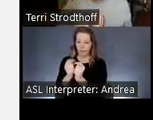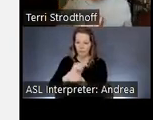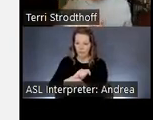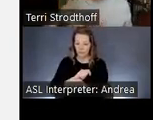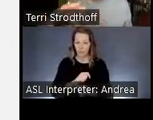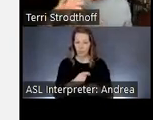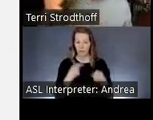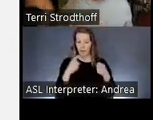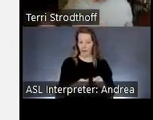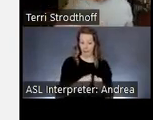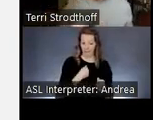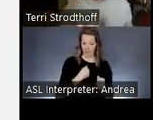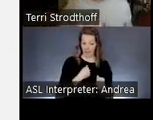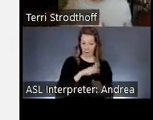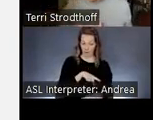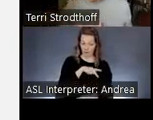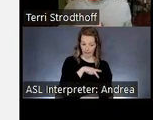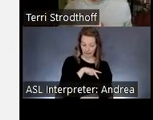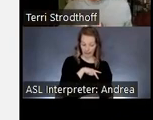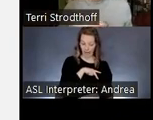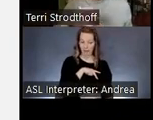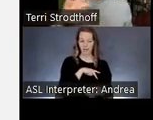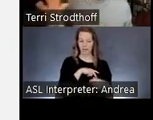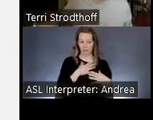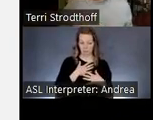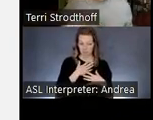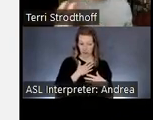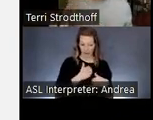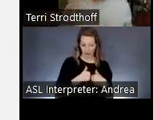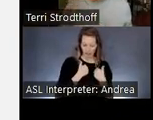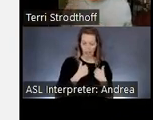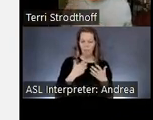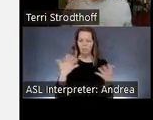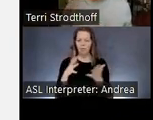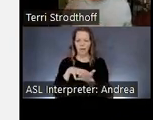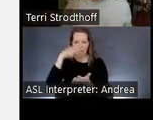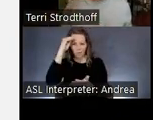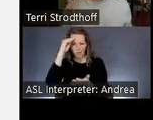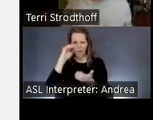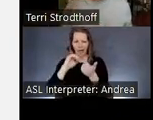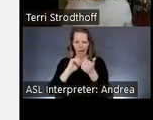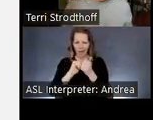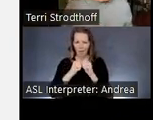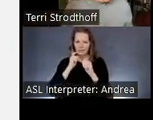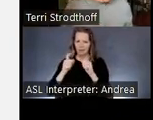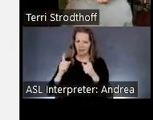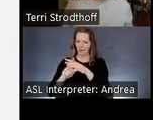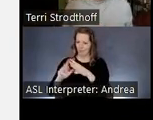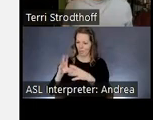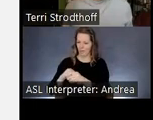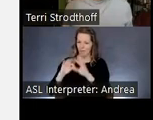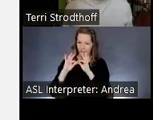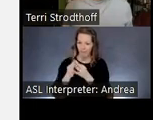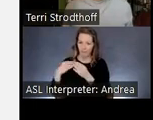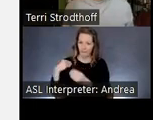personally? How does that manifest interpersonally for me? And what have I learned, and how does that manifest intergenerationally for me?